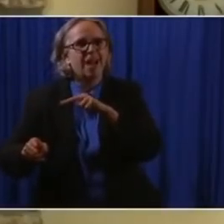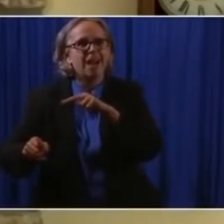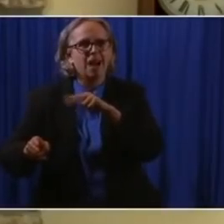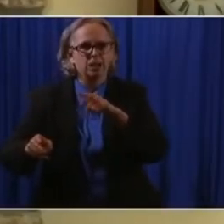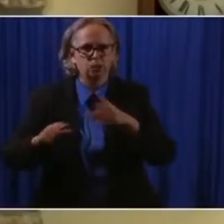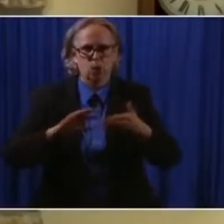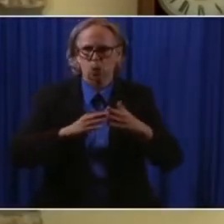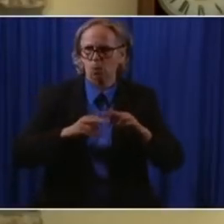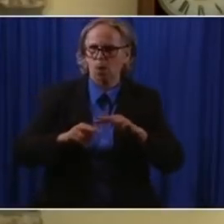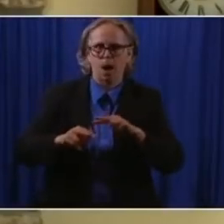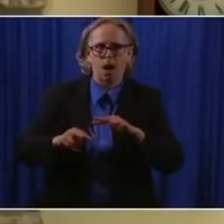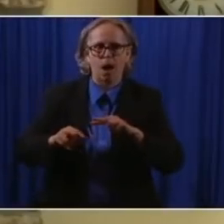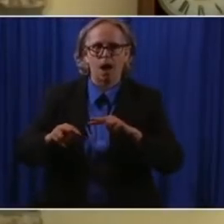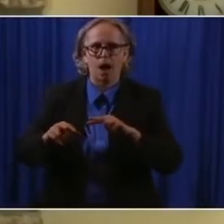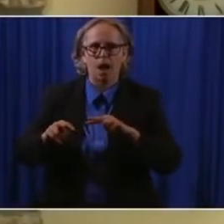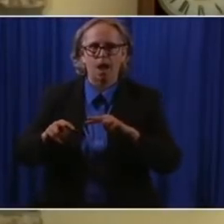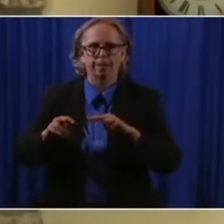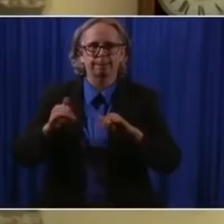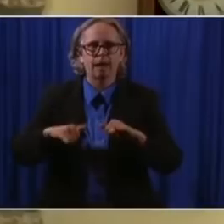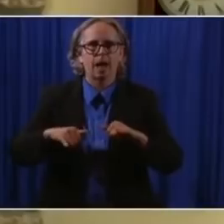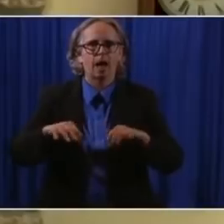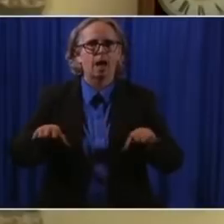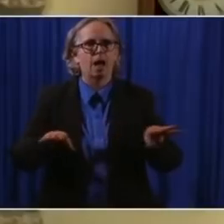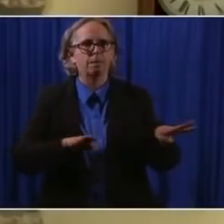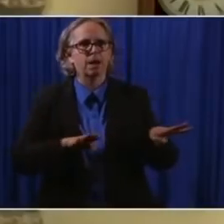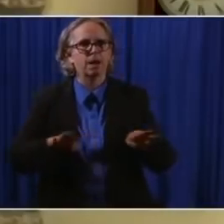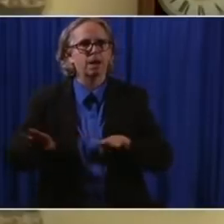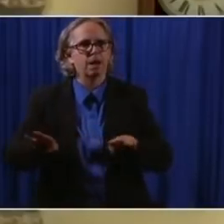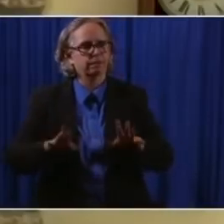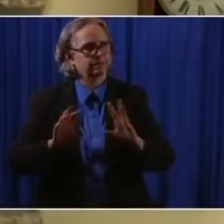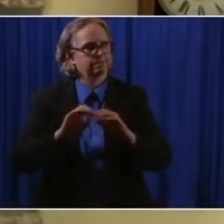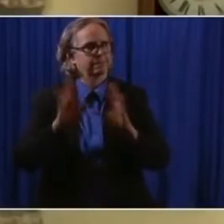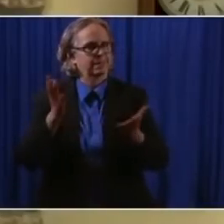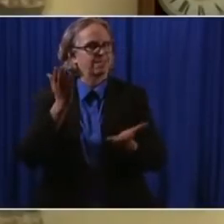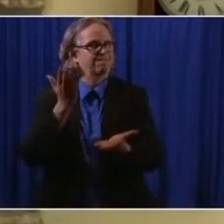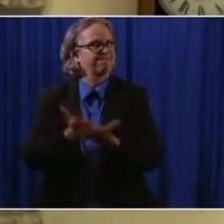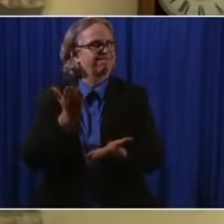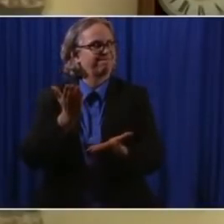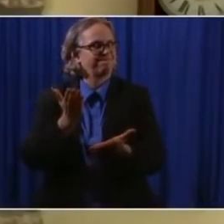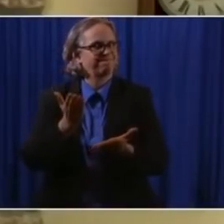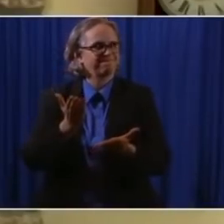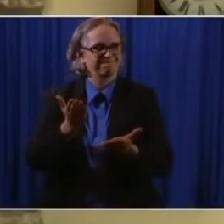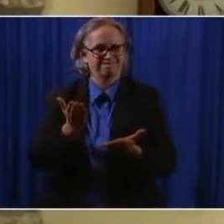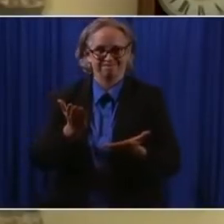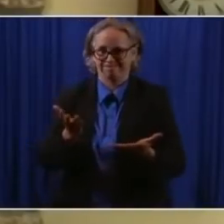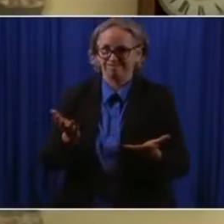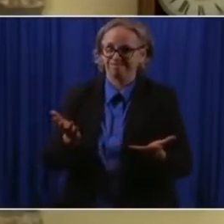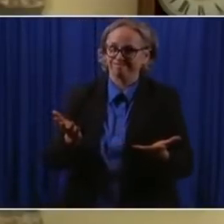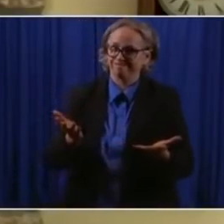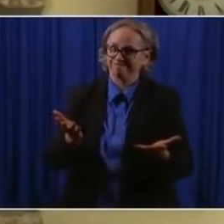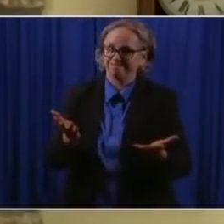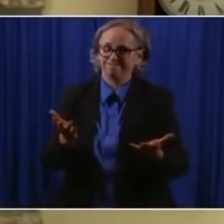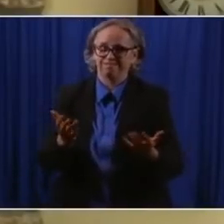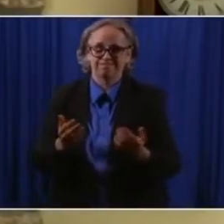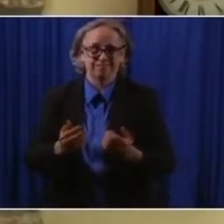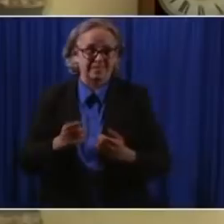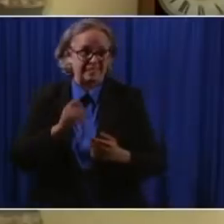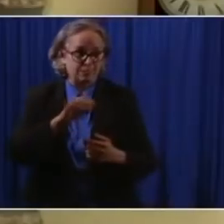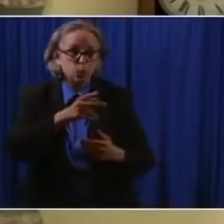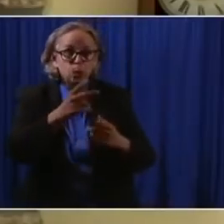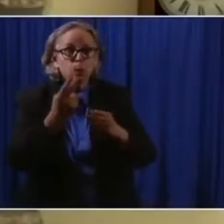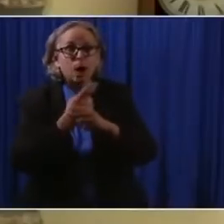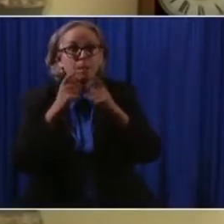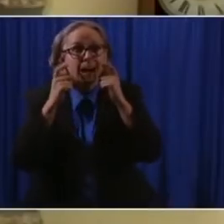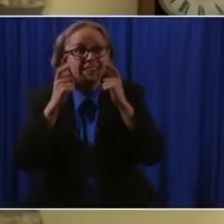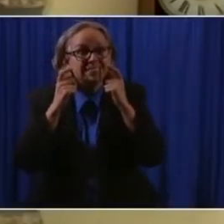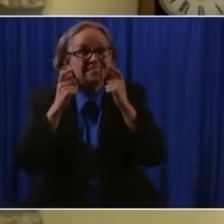made it as crystal clear as I can that based upon everything that we're seeing, if you wear a mask, the rate